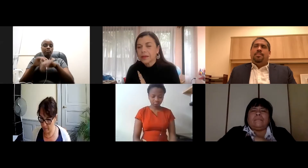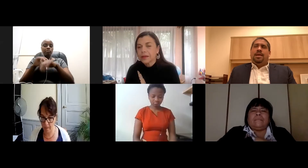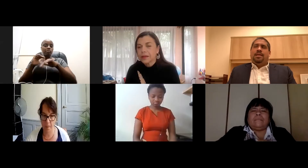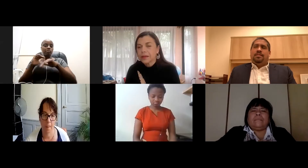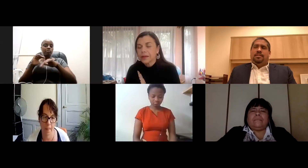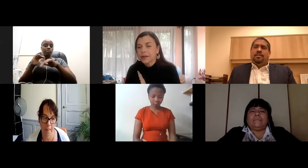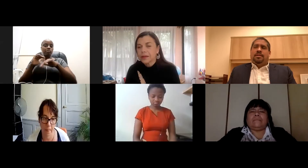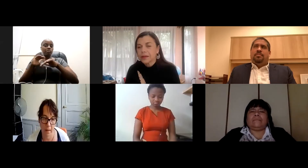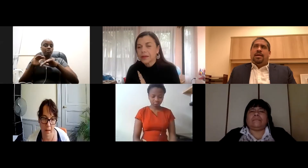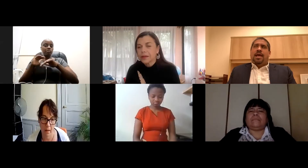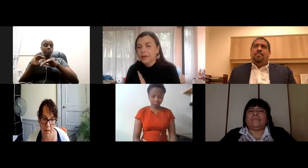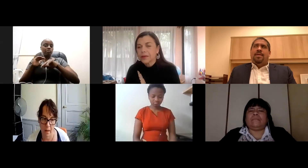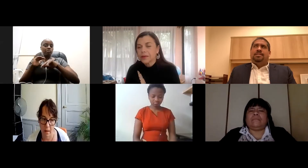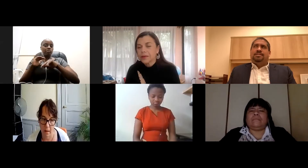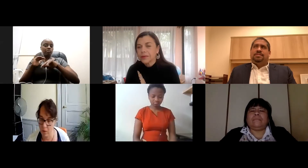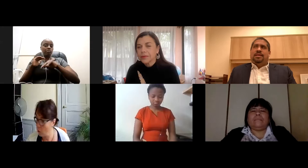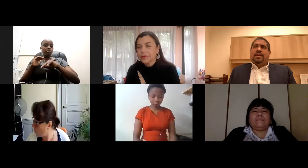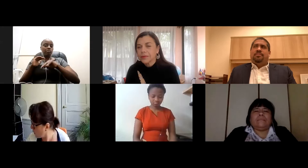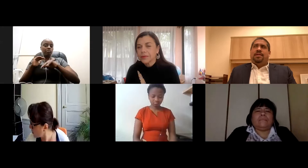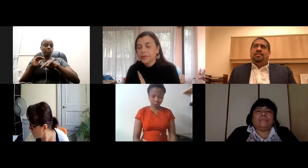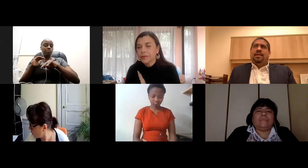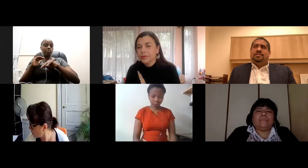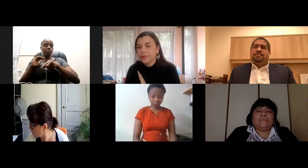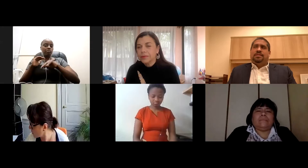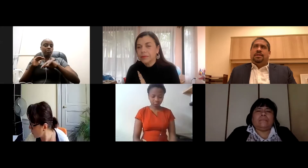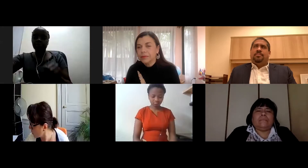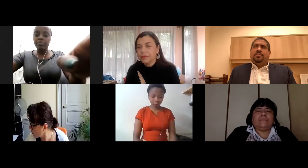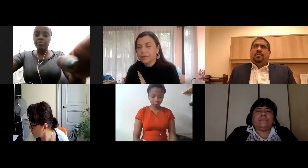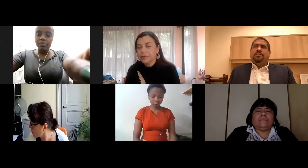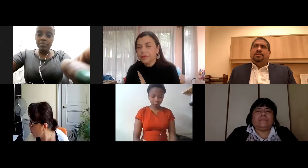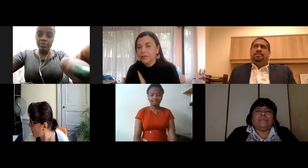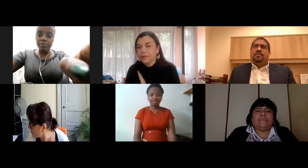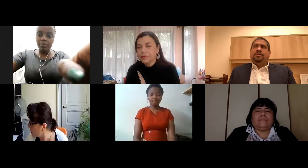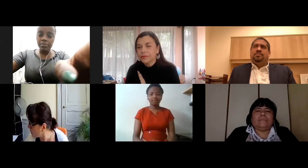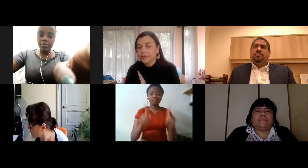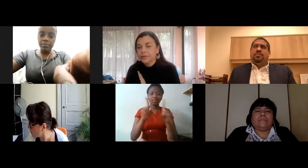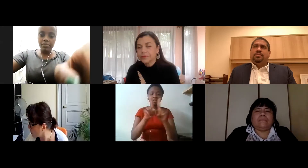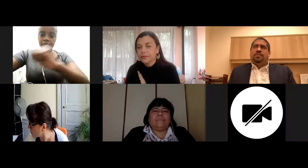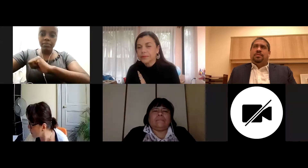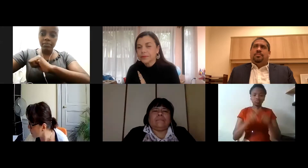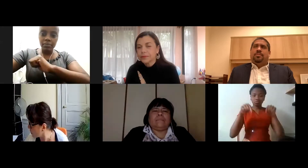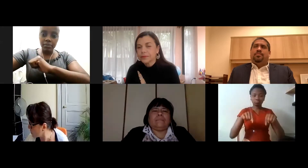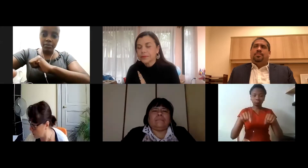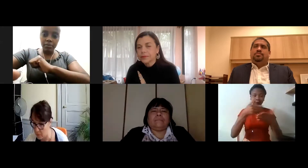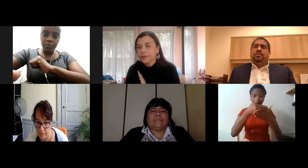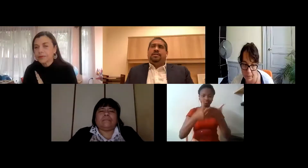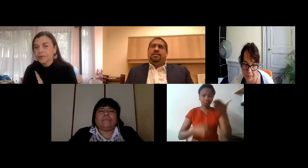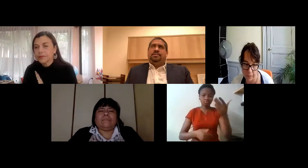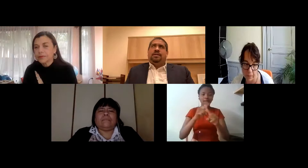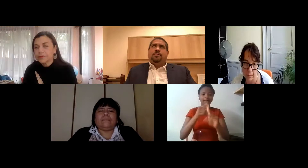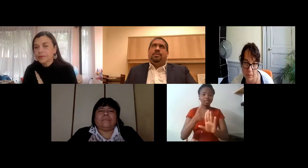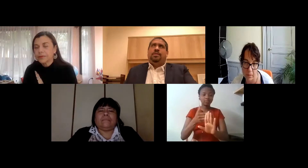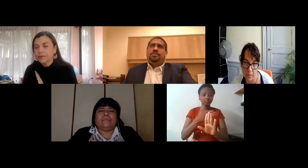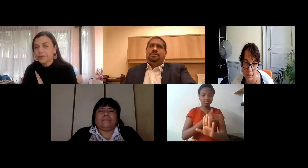the main elements and findings of this report. But before doing